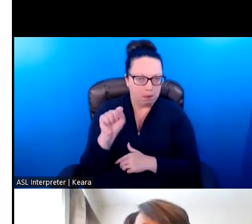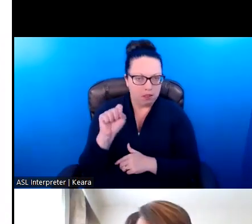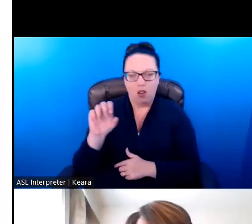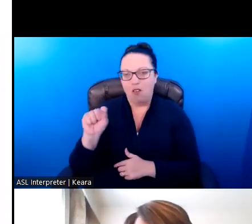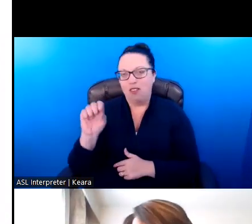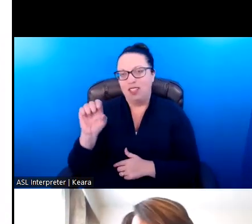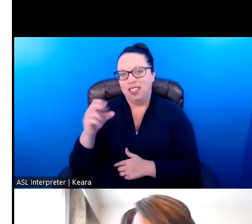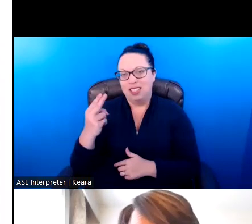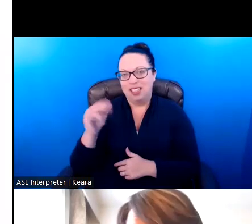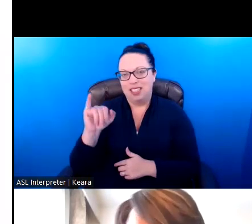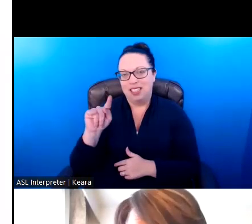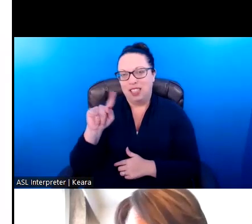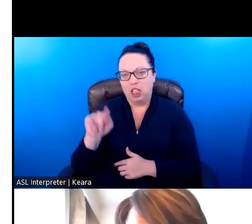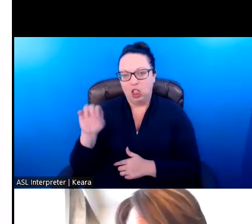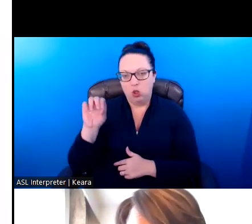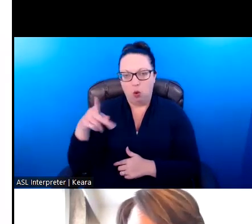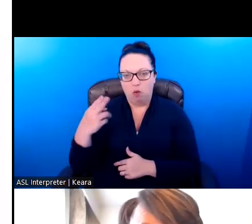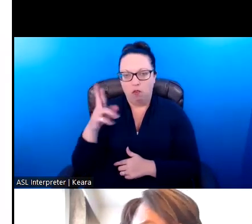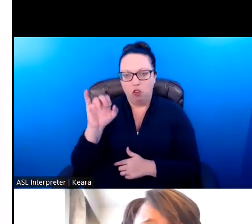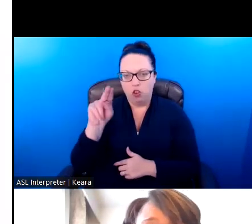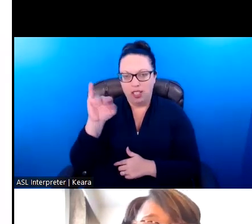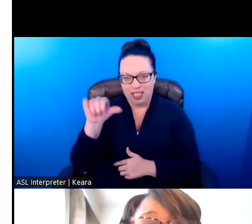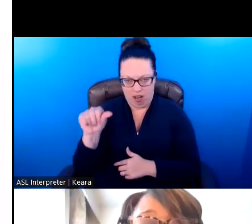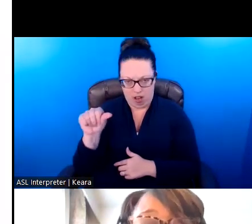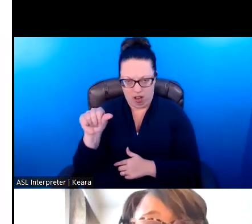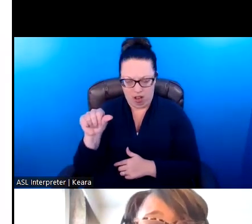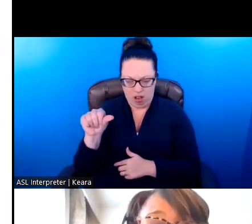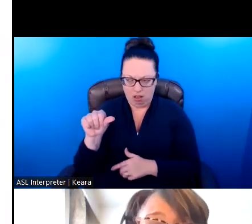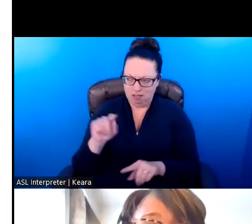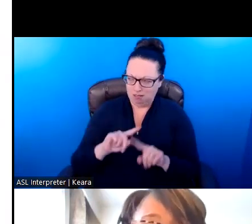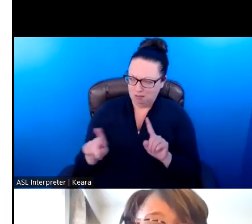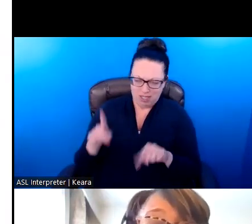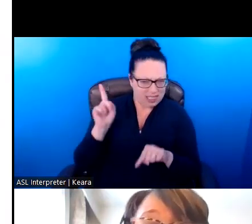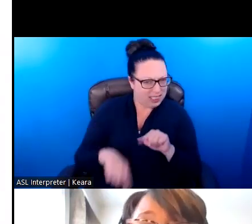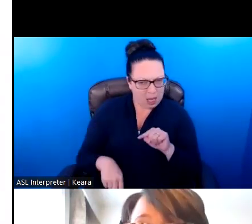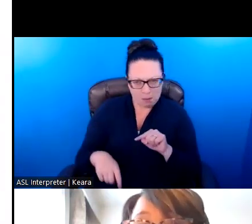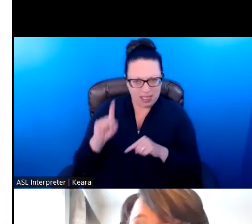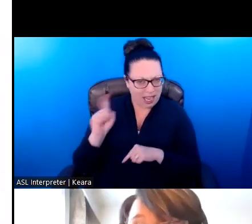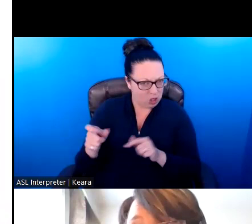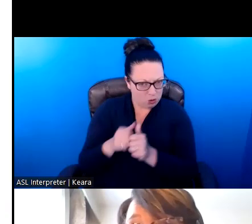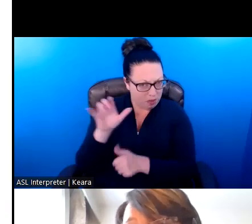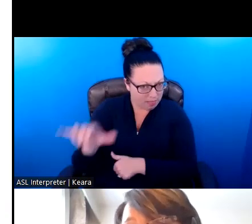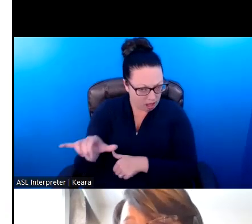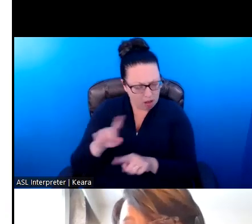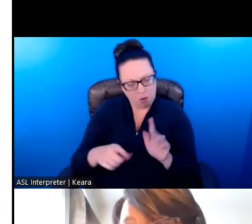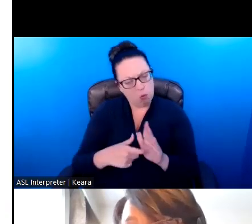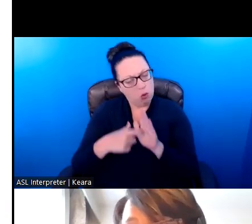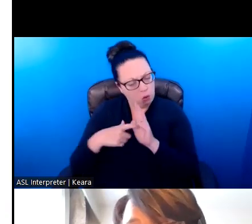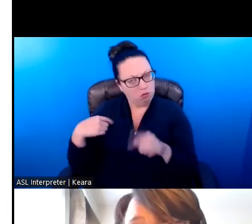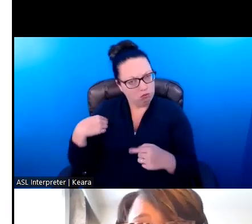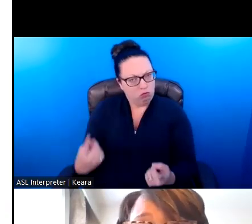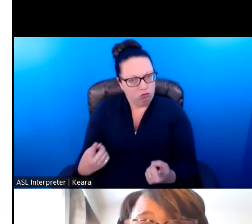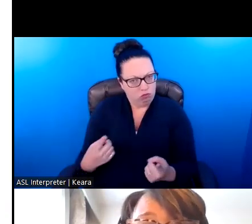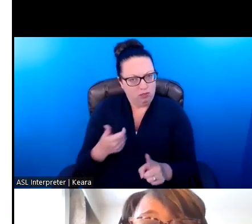Of course, he cannot be diagnosed with that. However, you know, it took a while before I found out when he